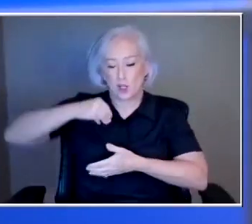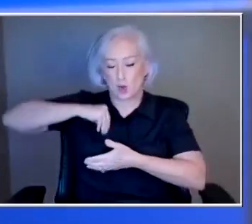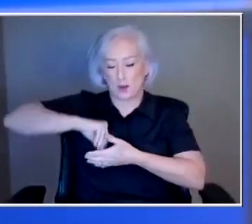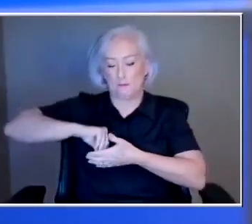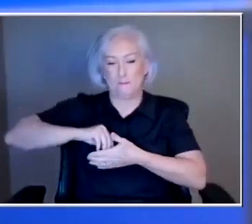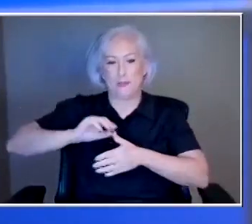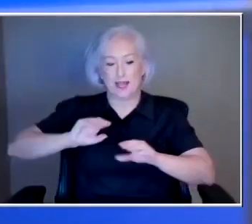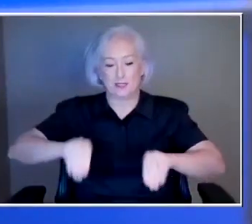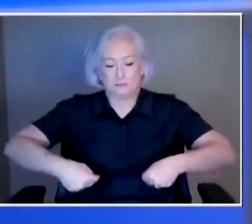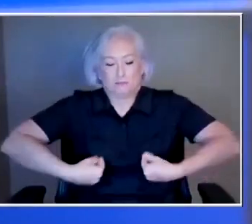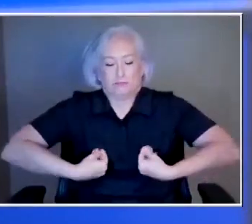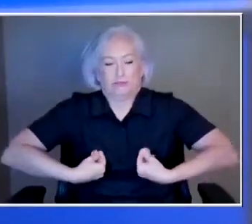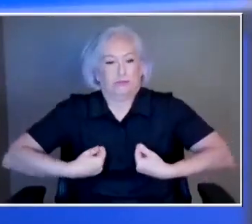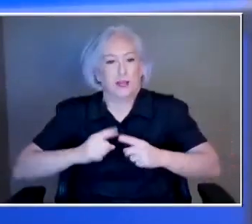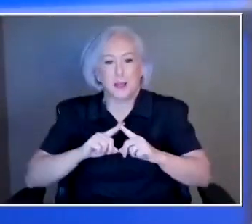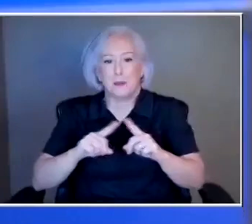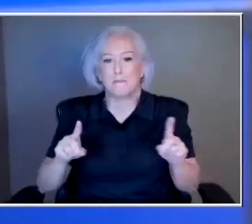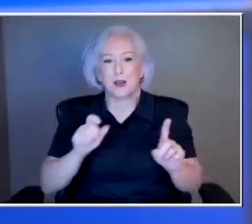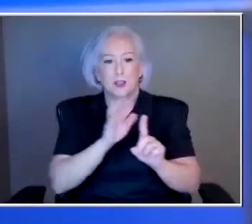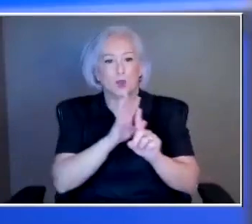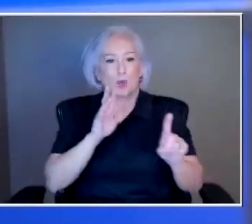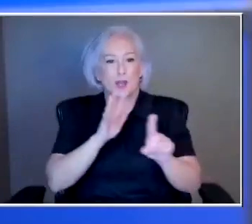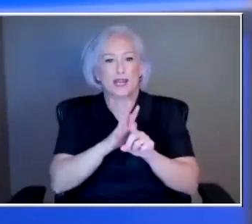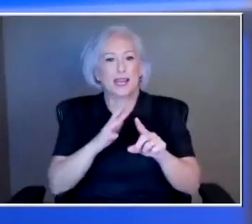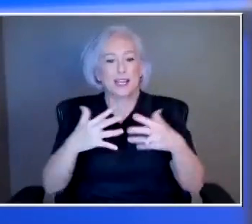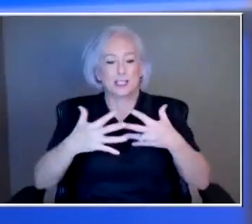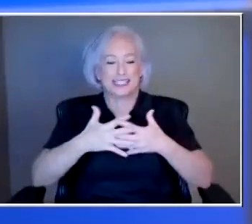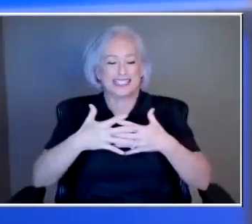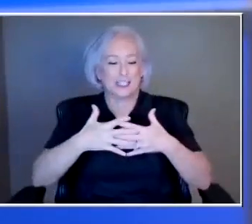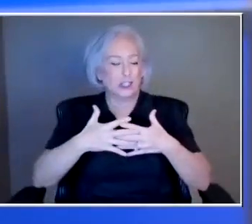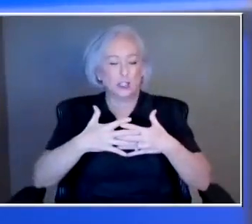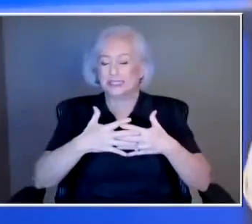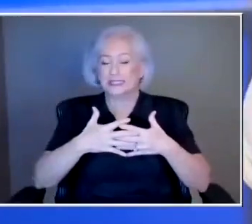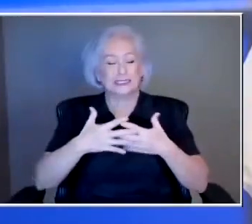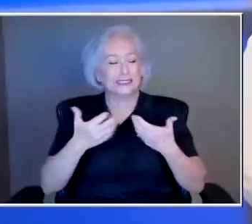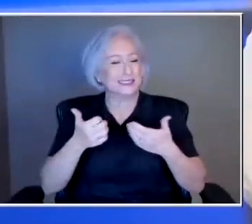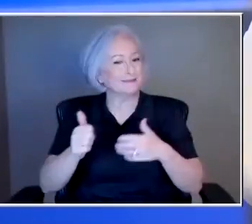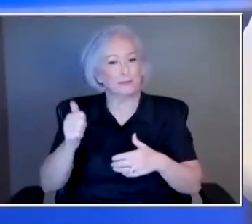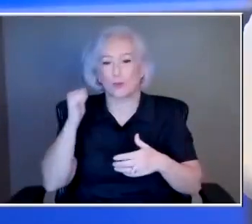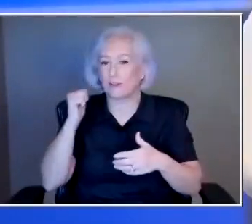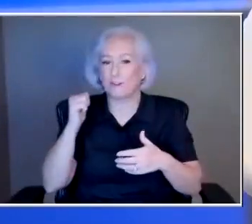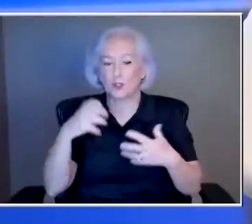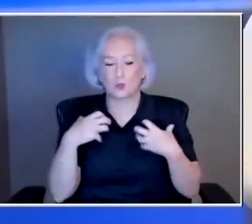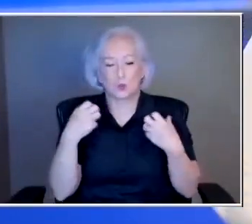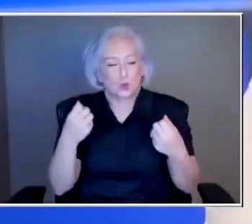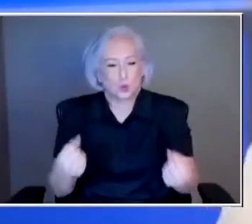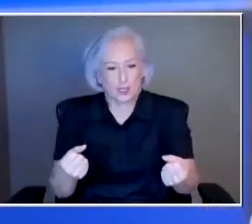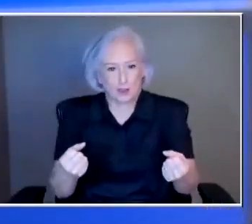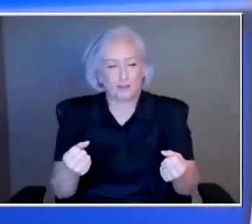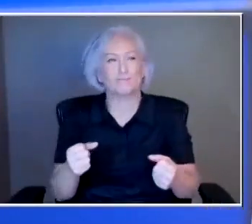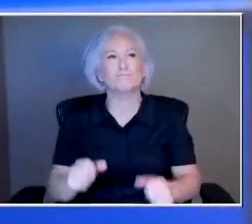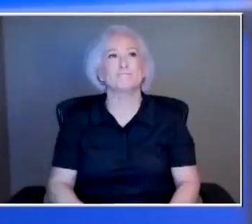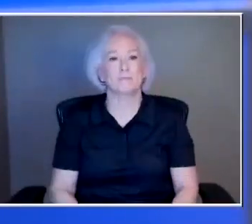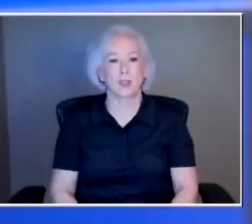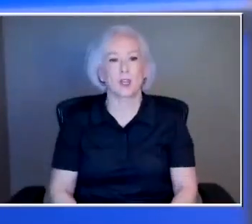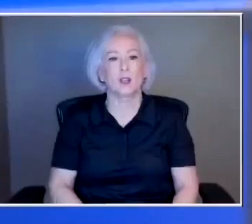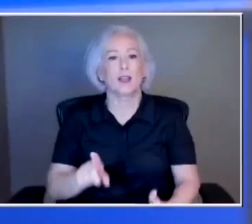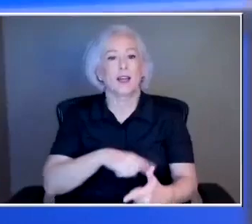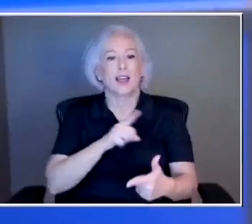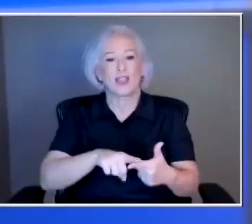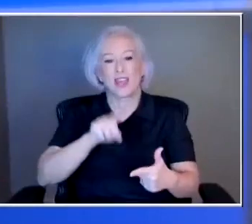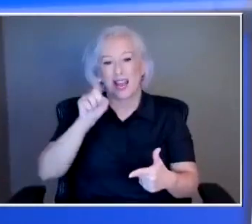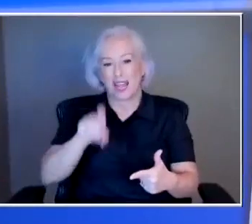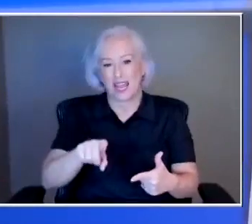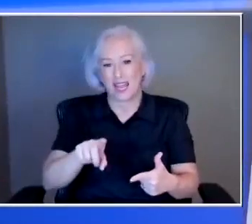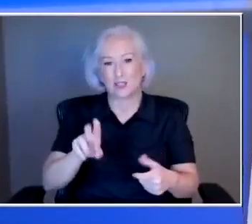tissue just did not want to heal. So then that left us with the option of taking flaps, 2 flaps,